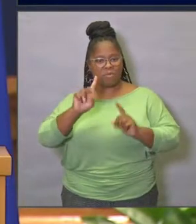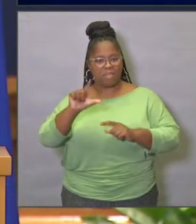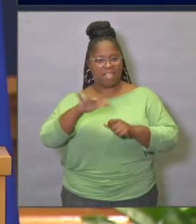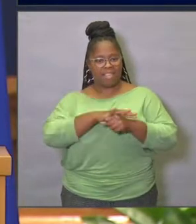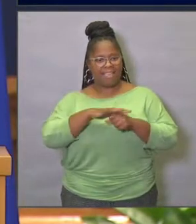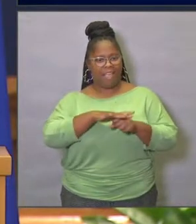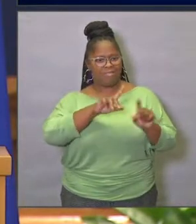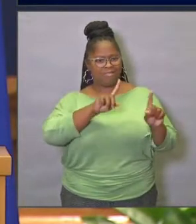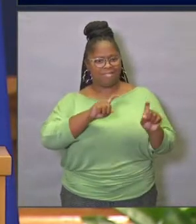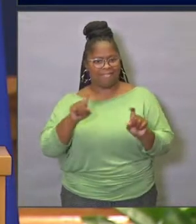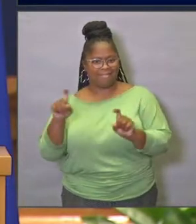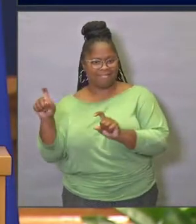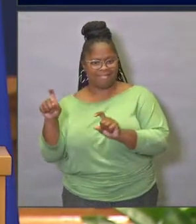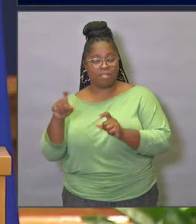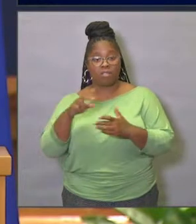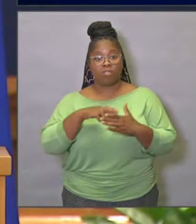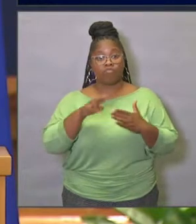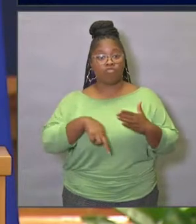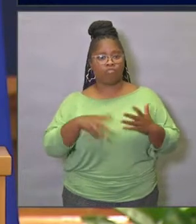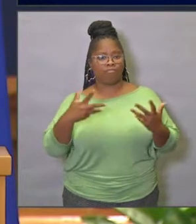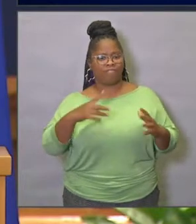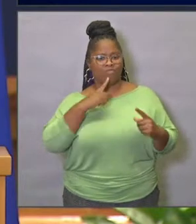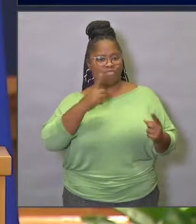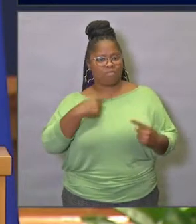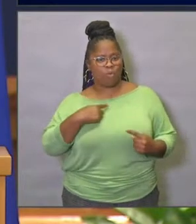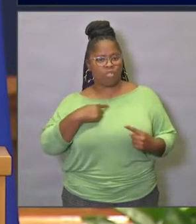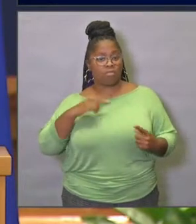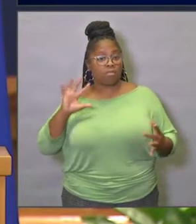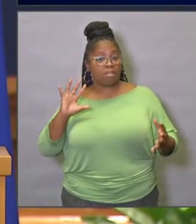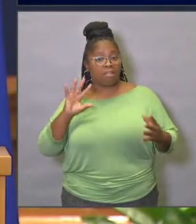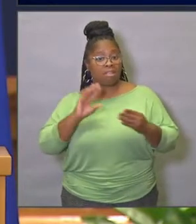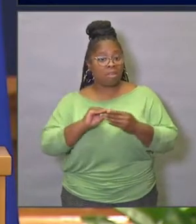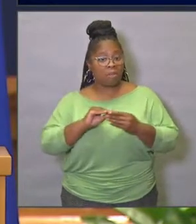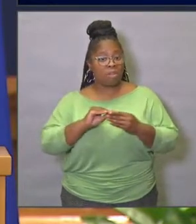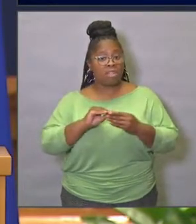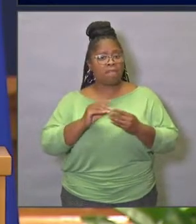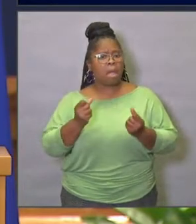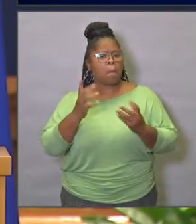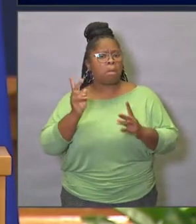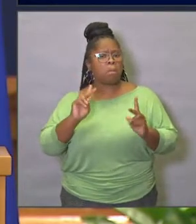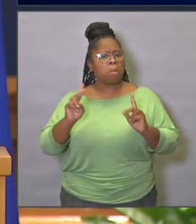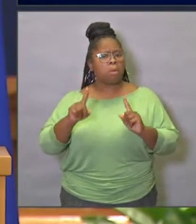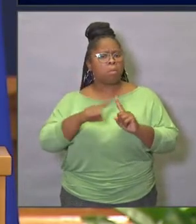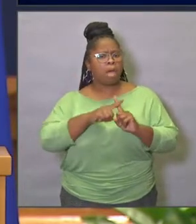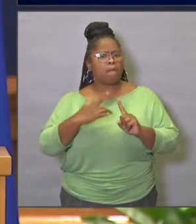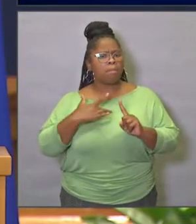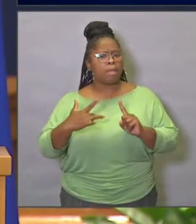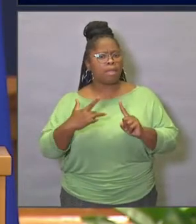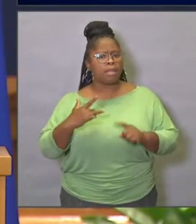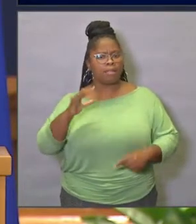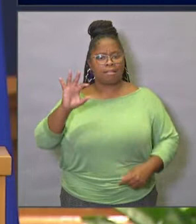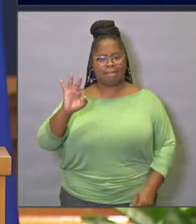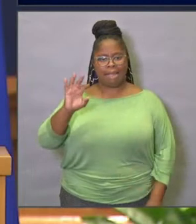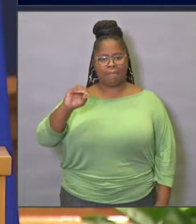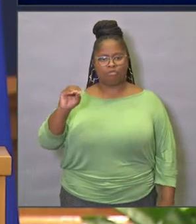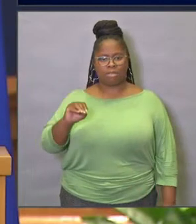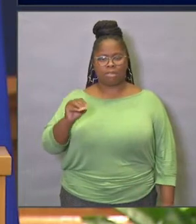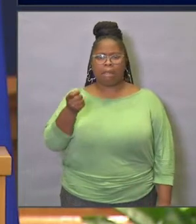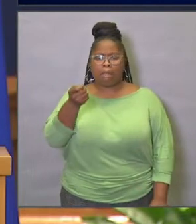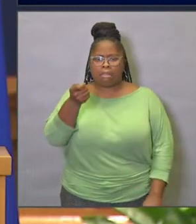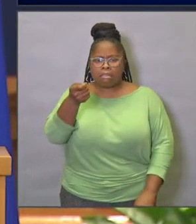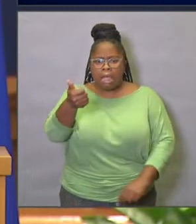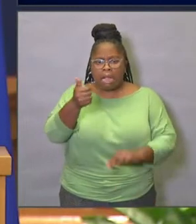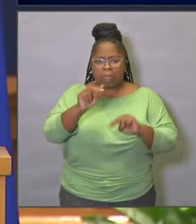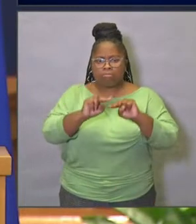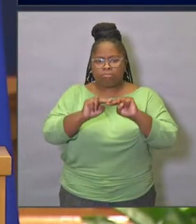their results reported to LA County, and our cumulative rate has dropped now to 9%. This is a slight decrease,